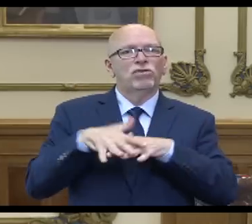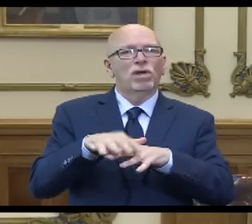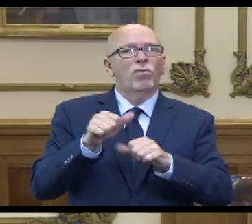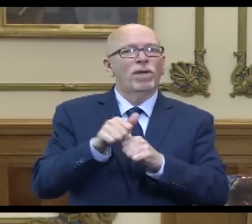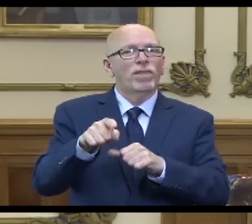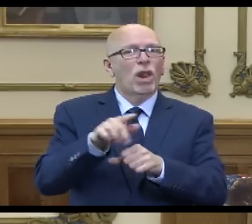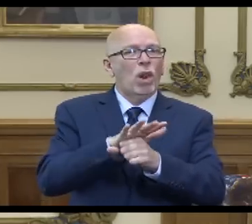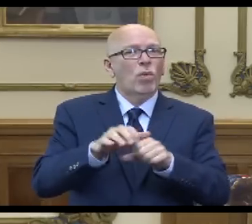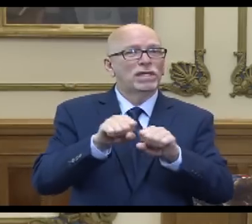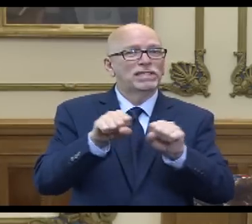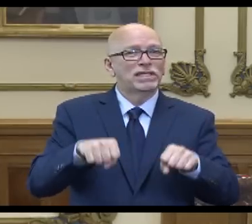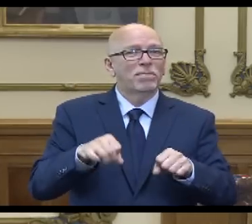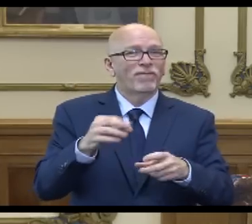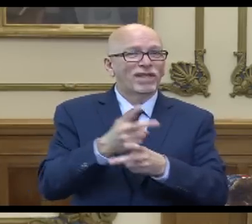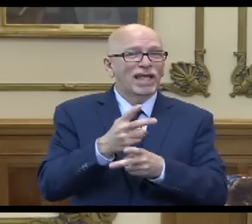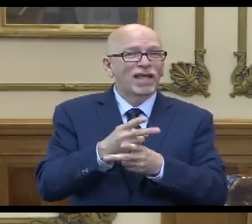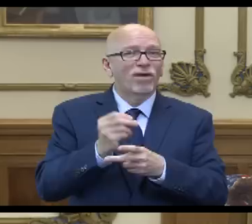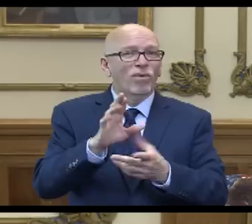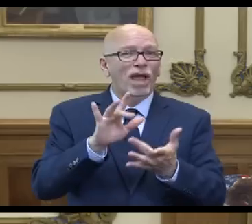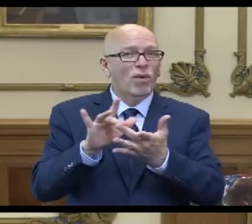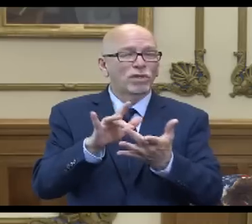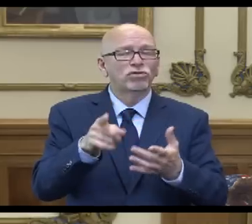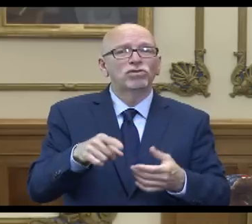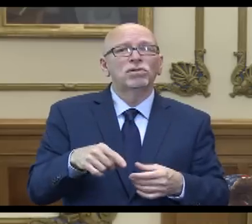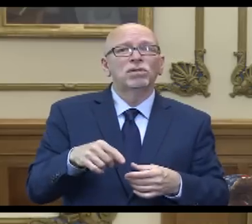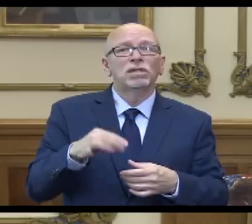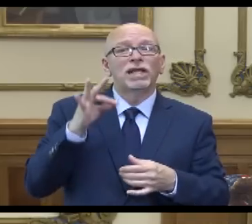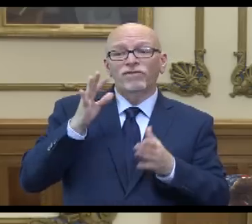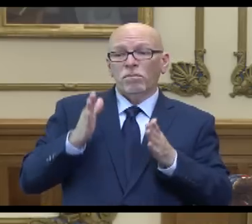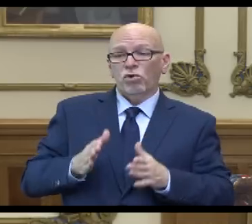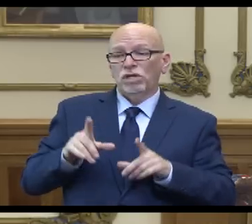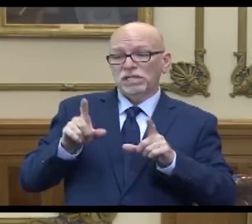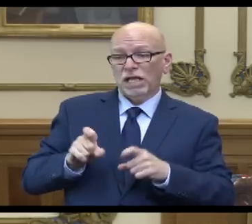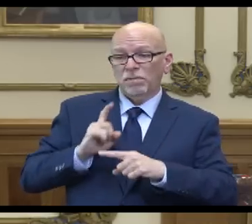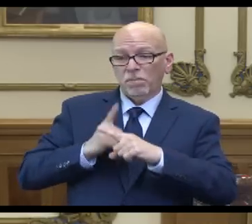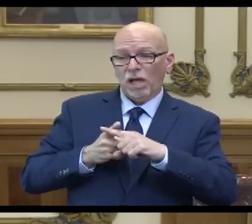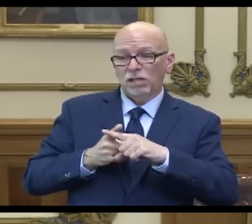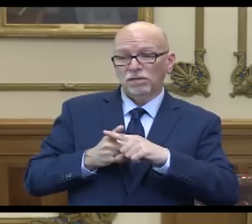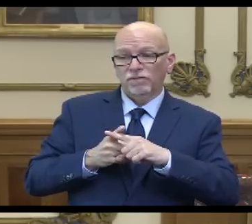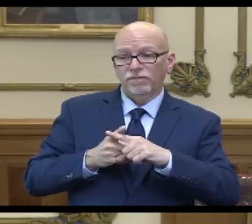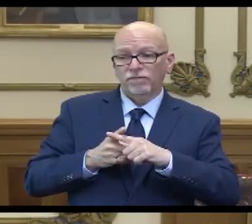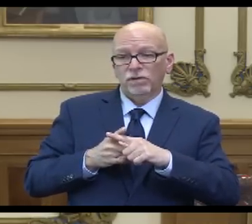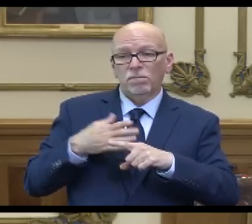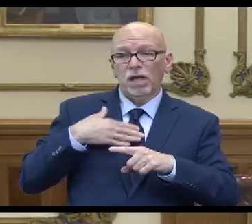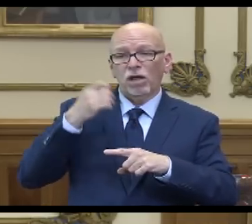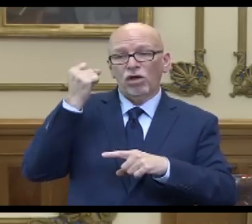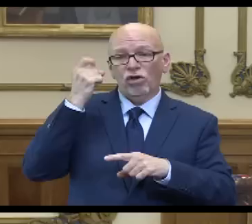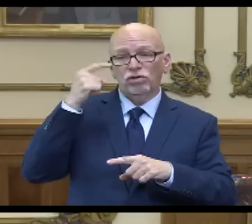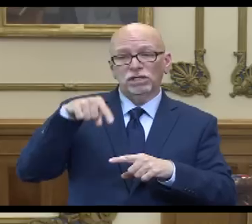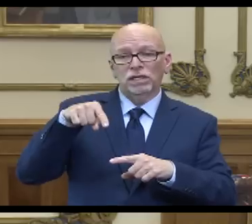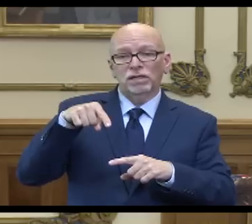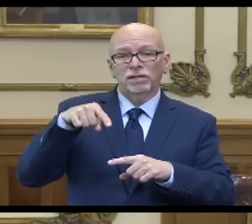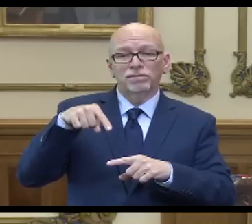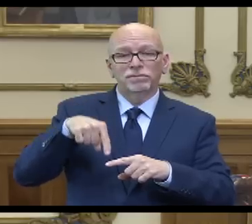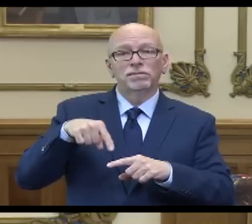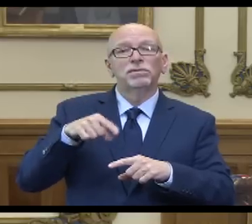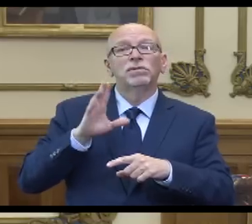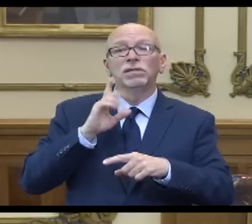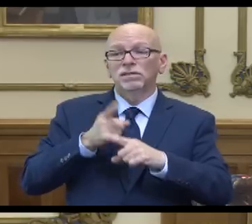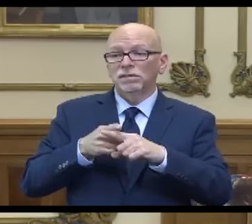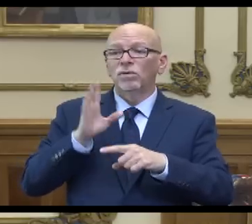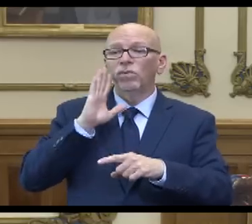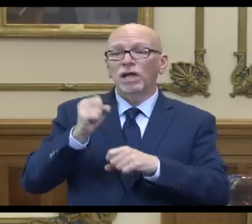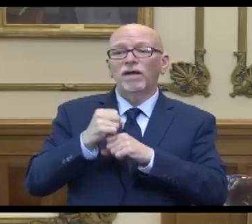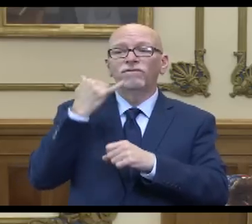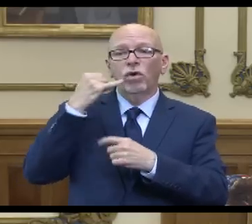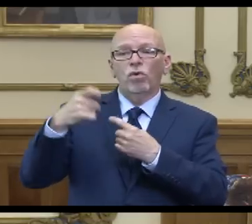local systems of care or outreach. If an individual is tested positive, my understanding is that he or she simply gets a phone